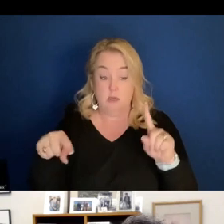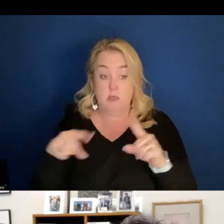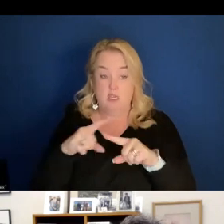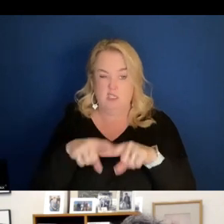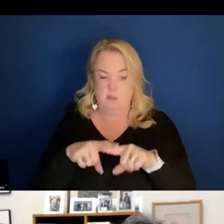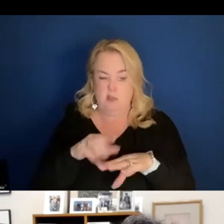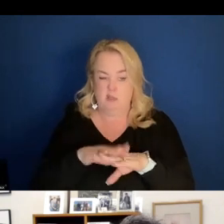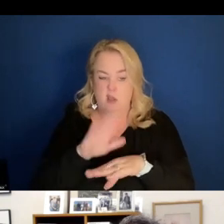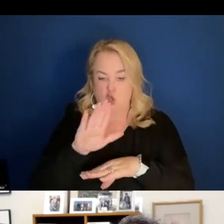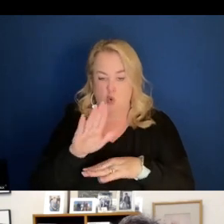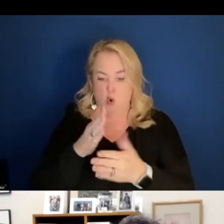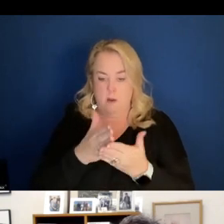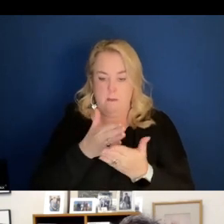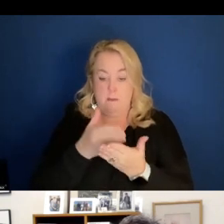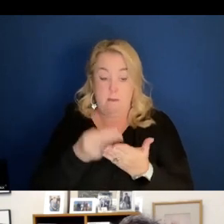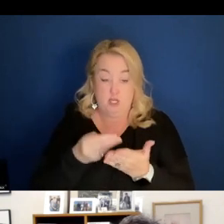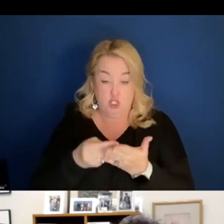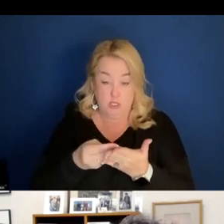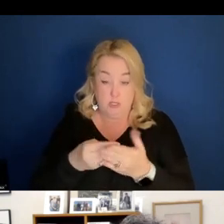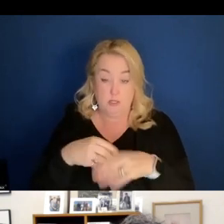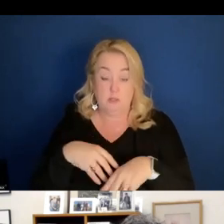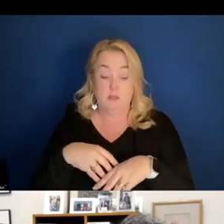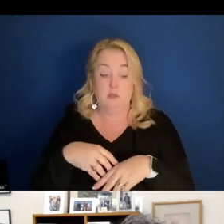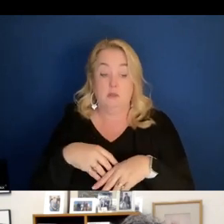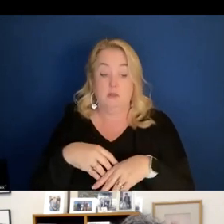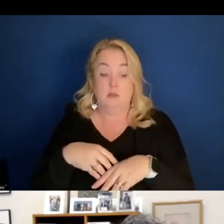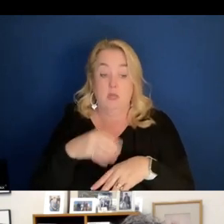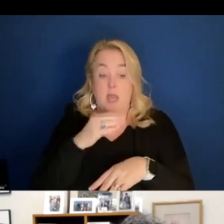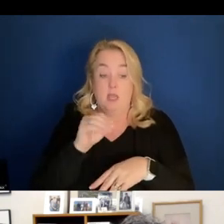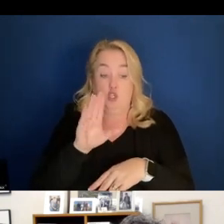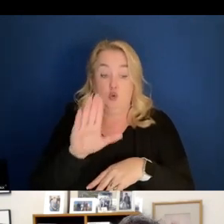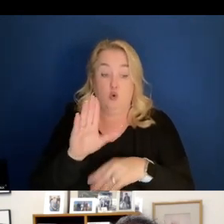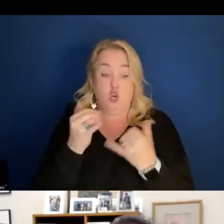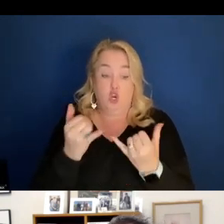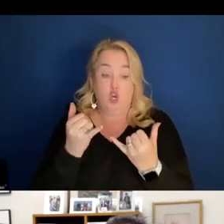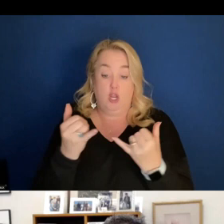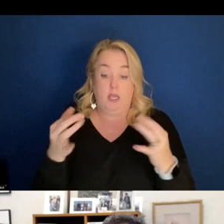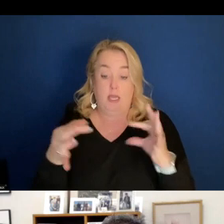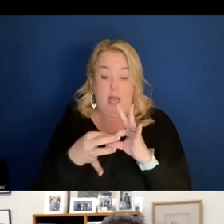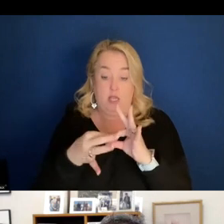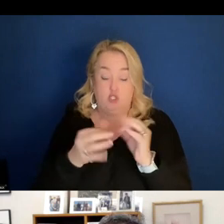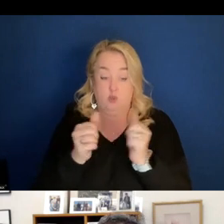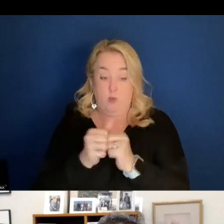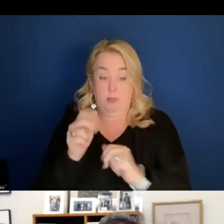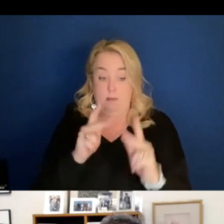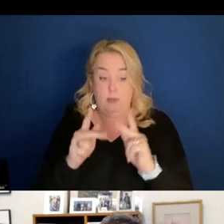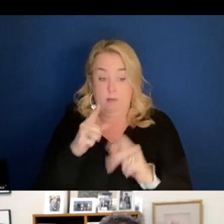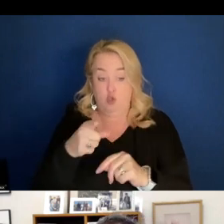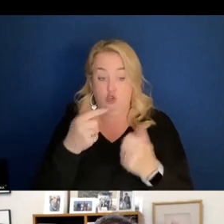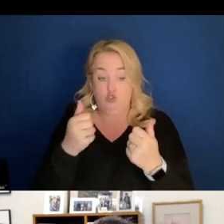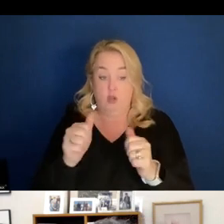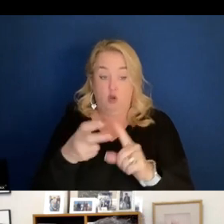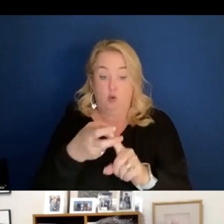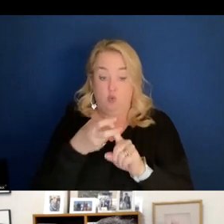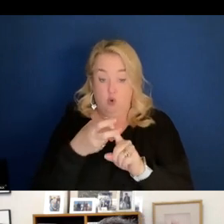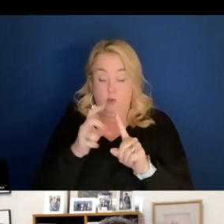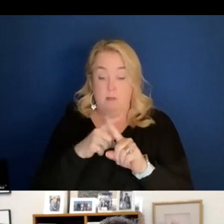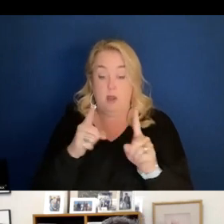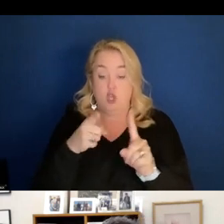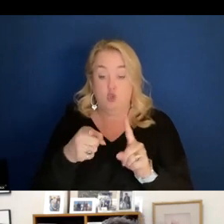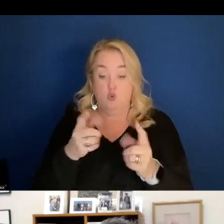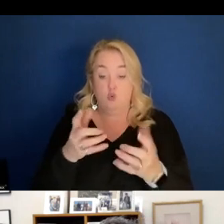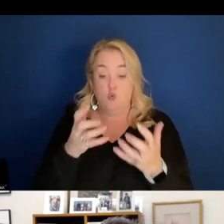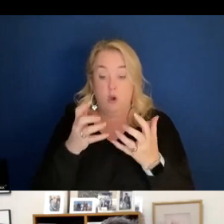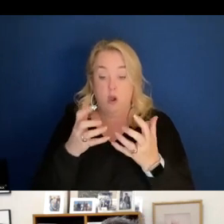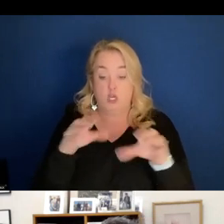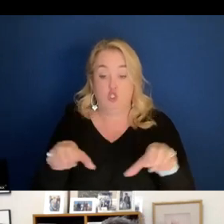depend on your budget and again, your current connection to the people that you're trying to recruit. But you will certainly want to